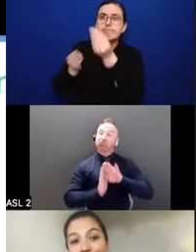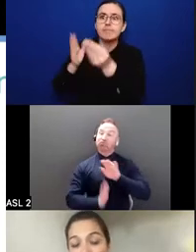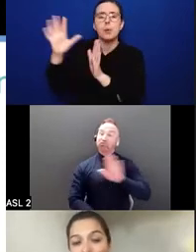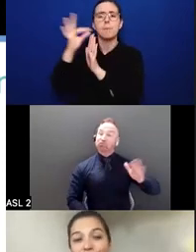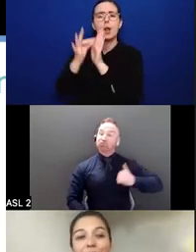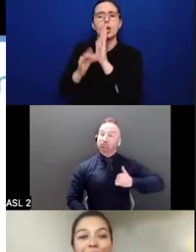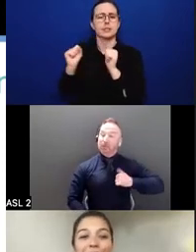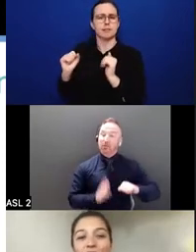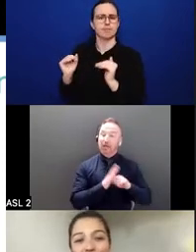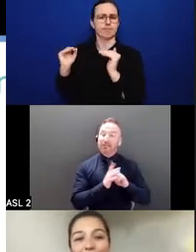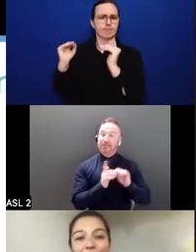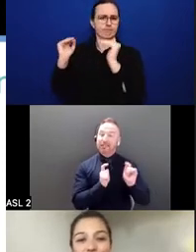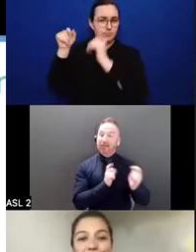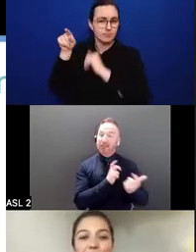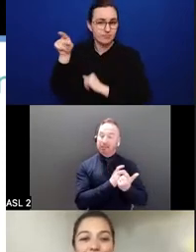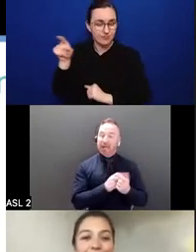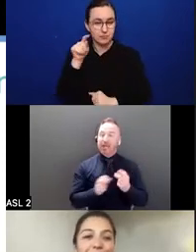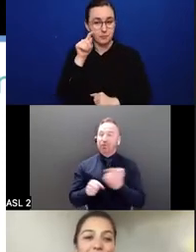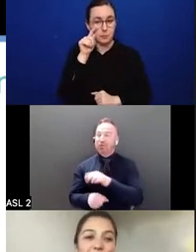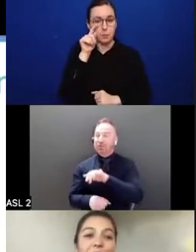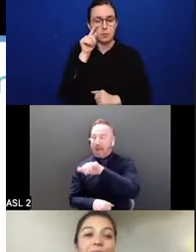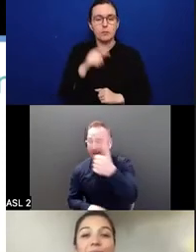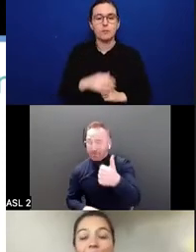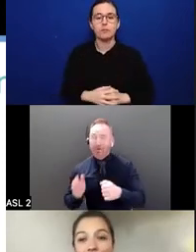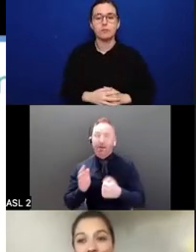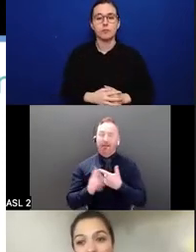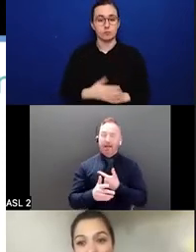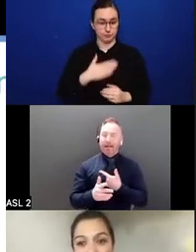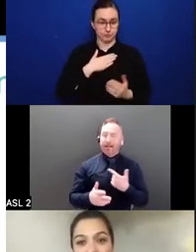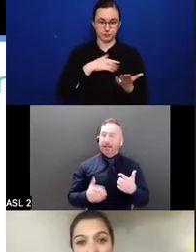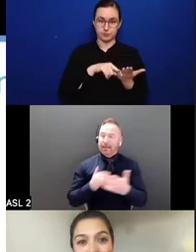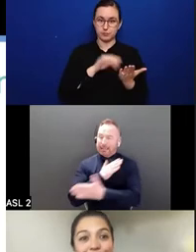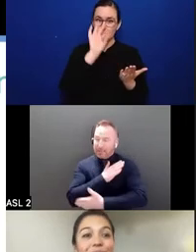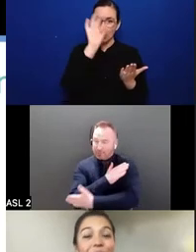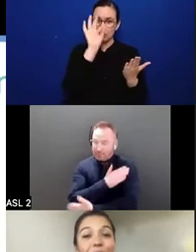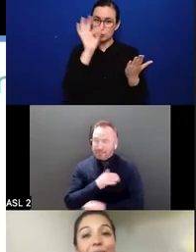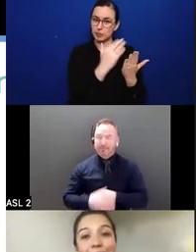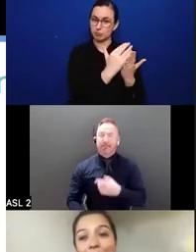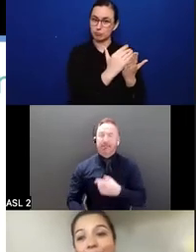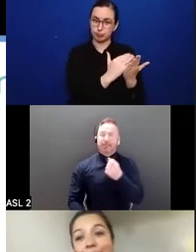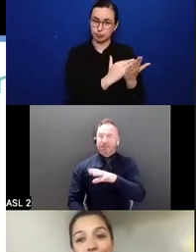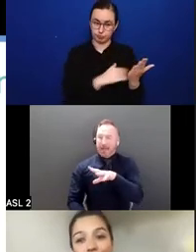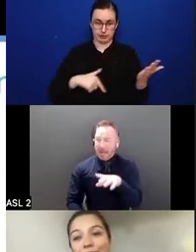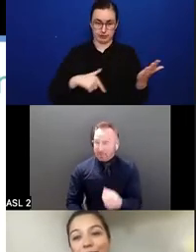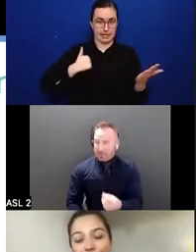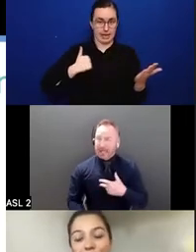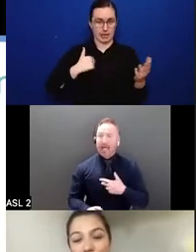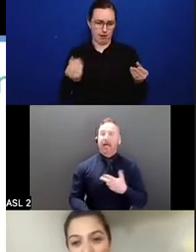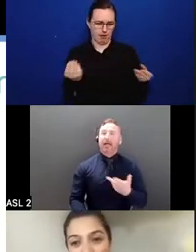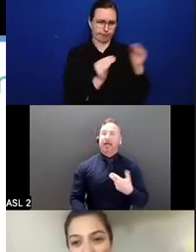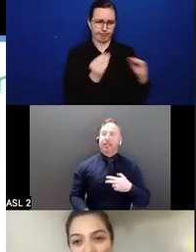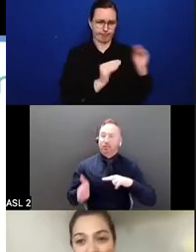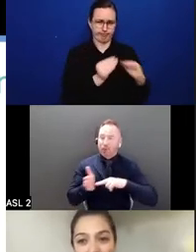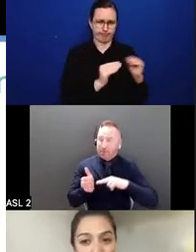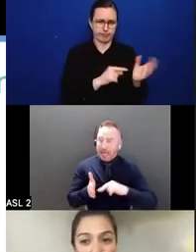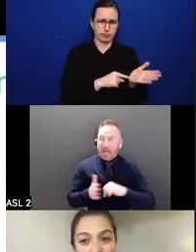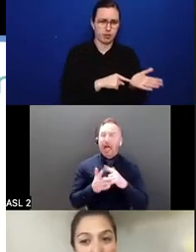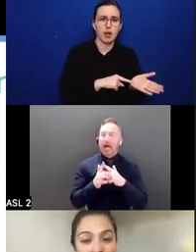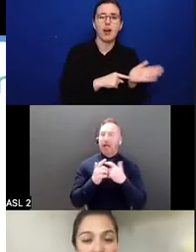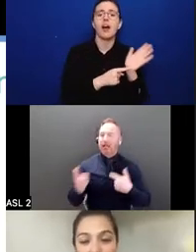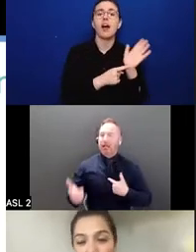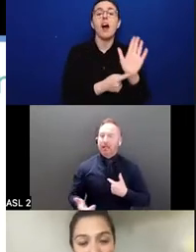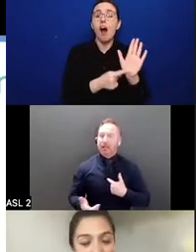in other countries like Argentina, Iran, Palestine, Serbia, and South Africa. And the other bigger report is